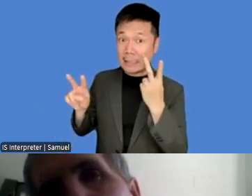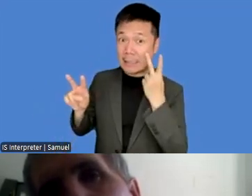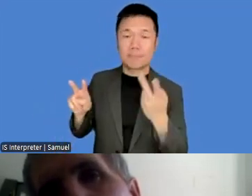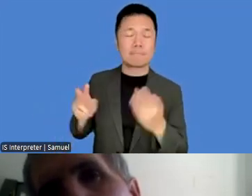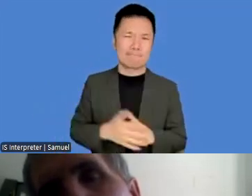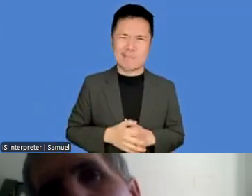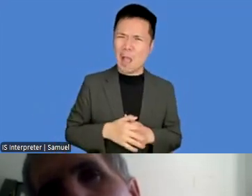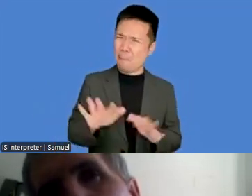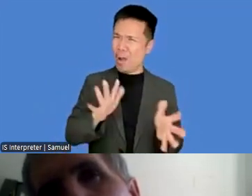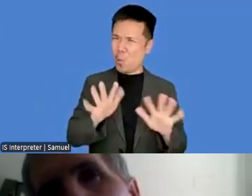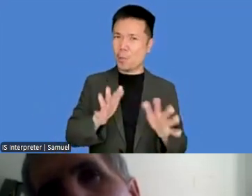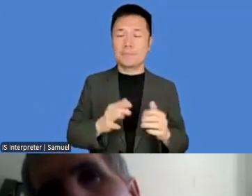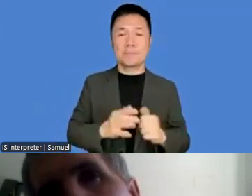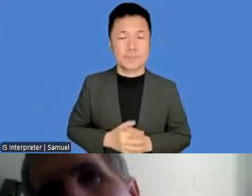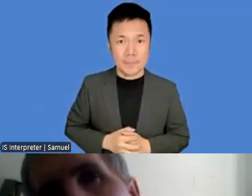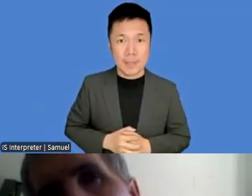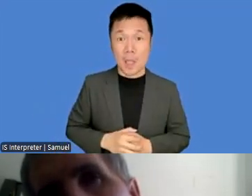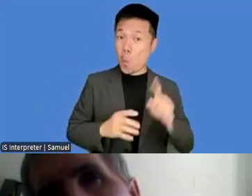approximately there were